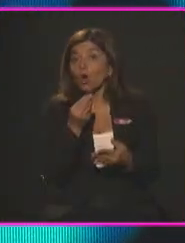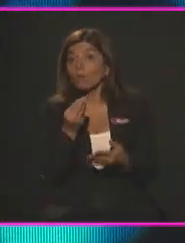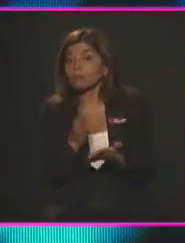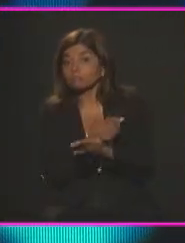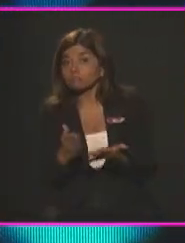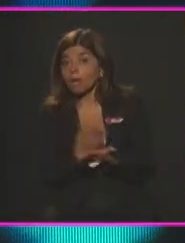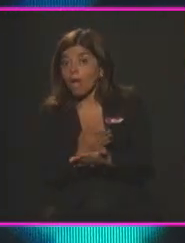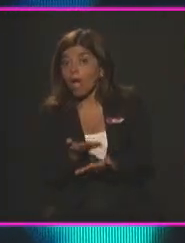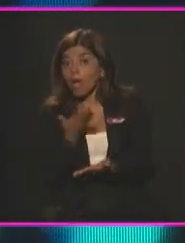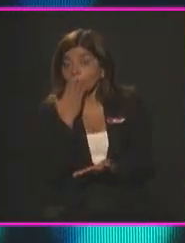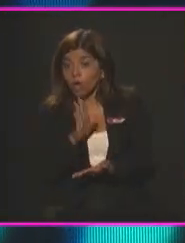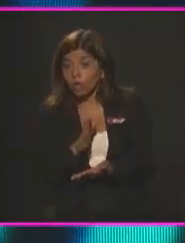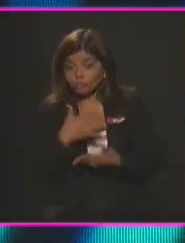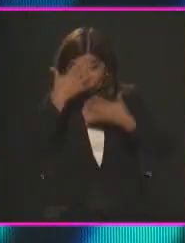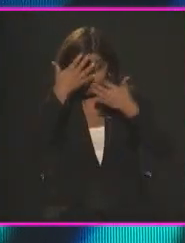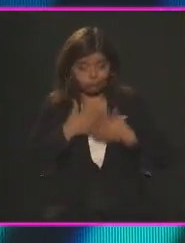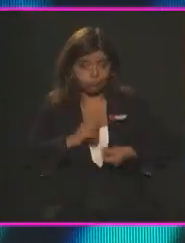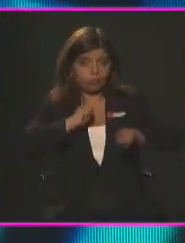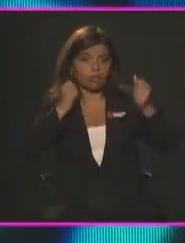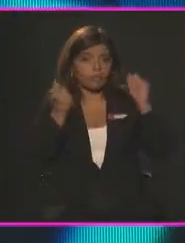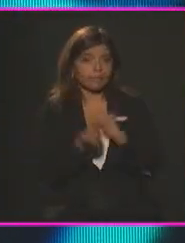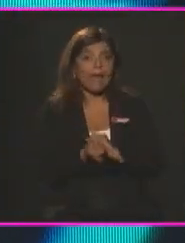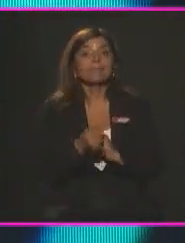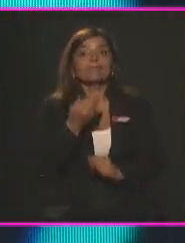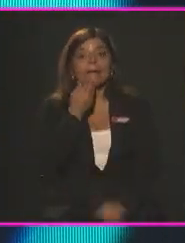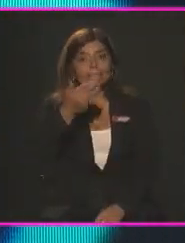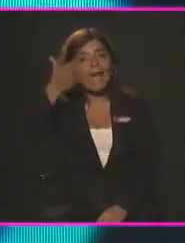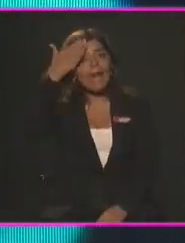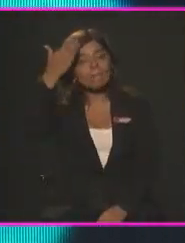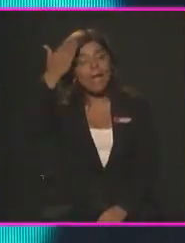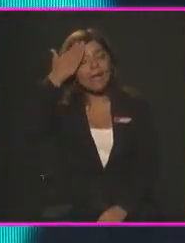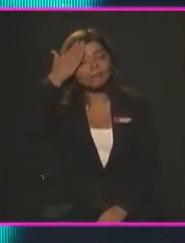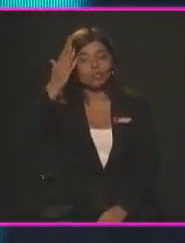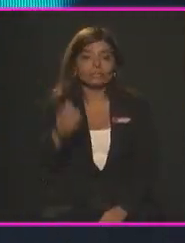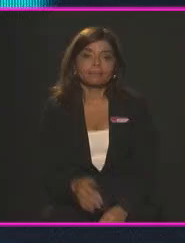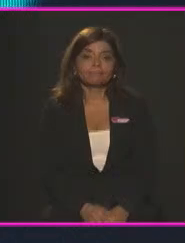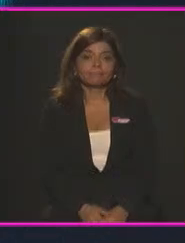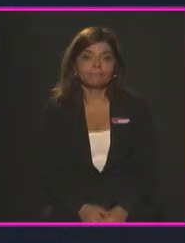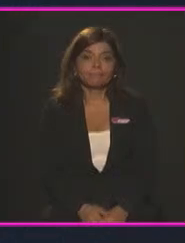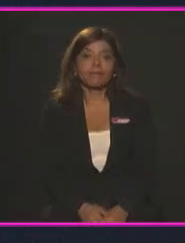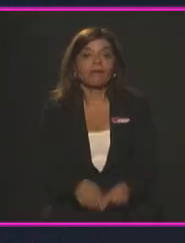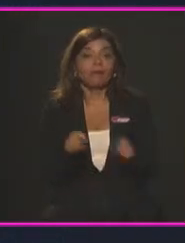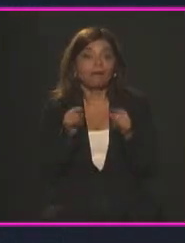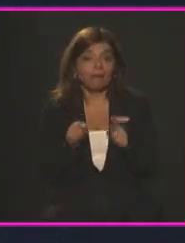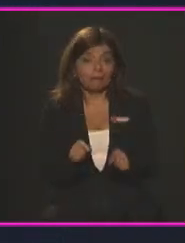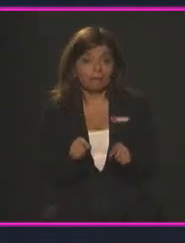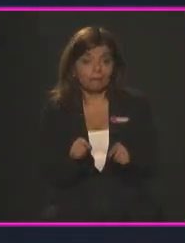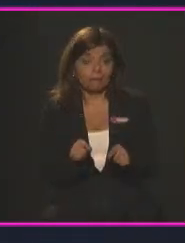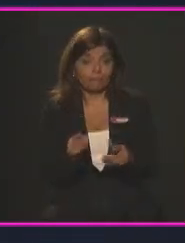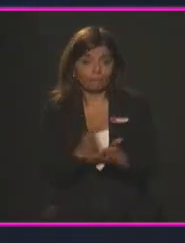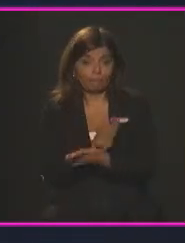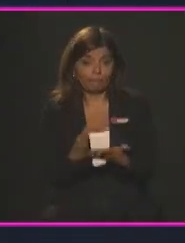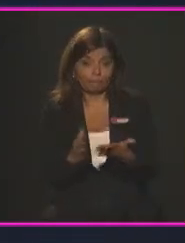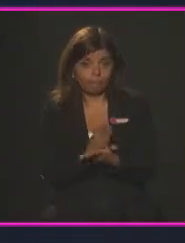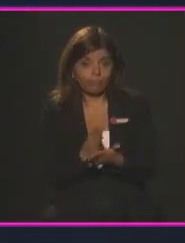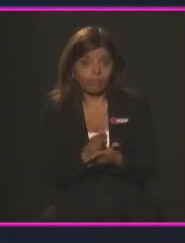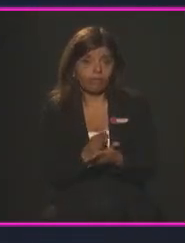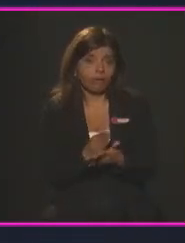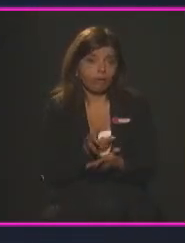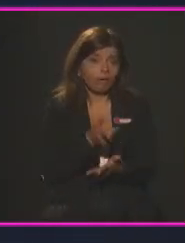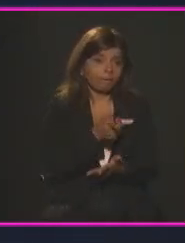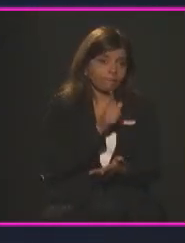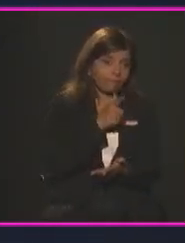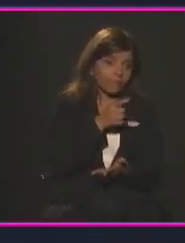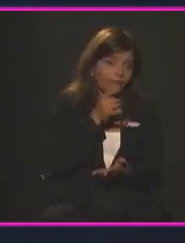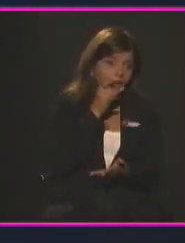memory. And if we look at the foods that are worst for memory, what we see is sugarcane and soda. And if we look at the ones that are best for memory,